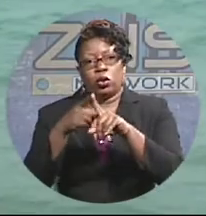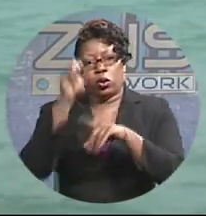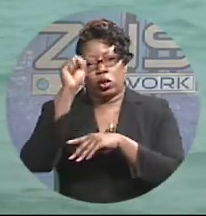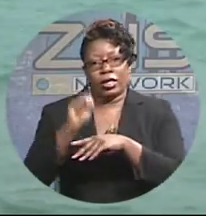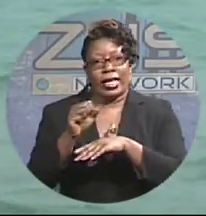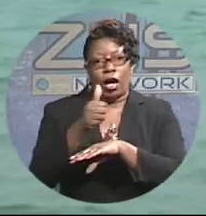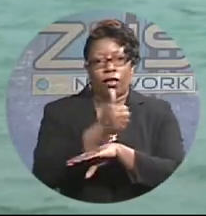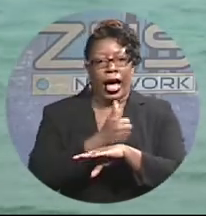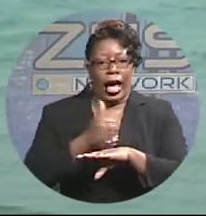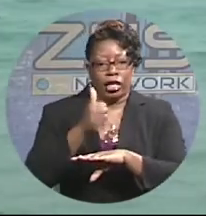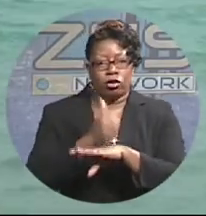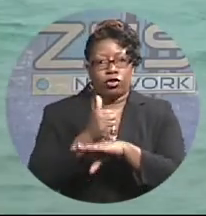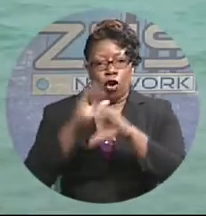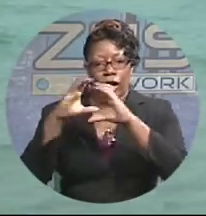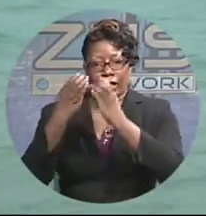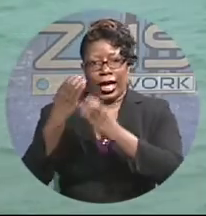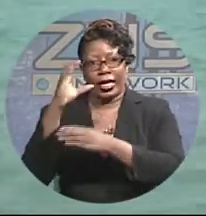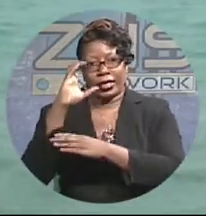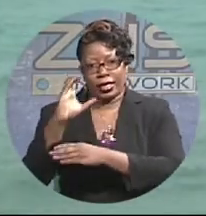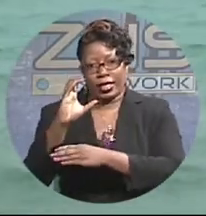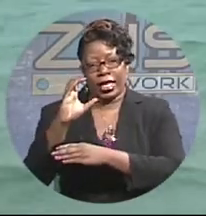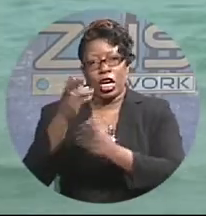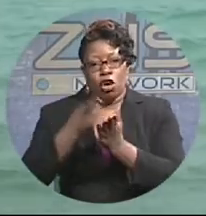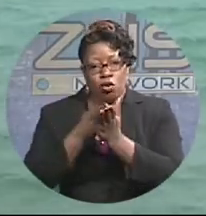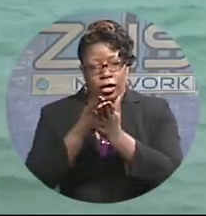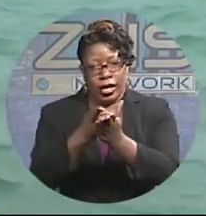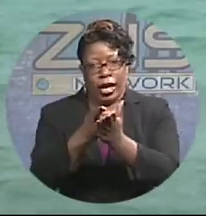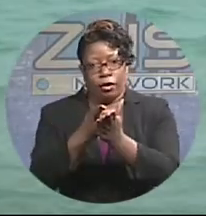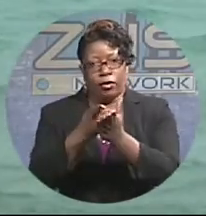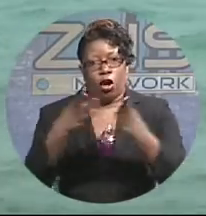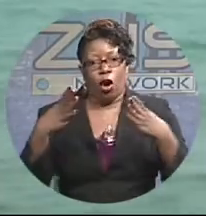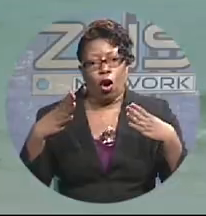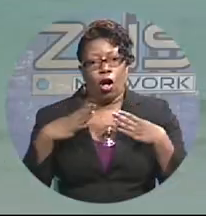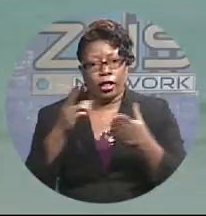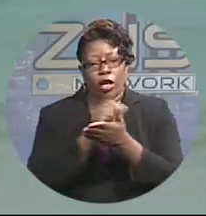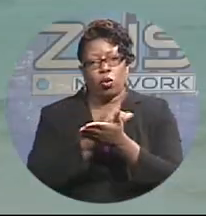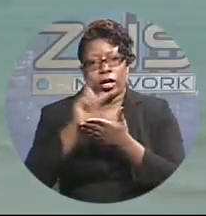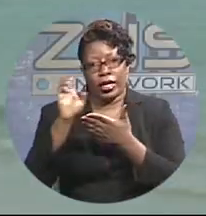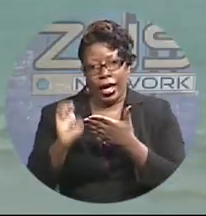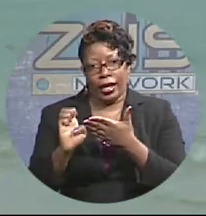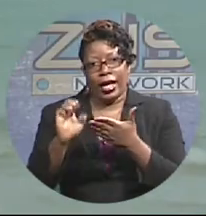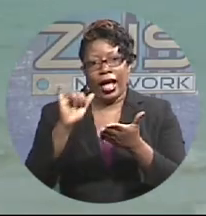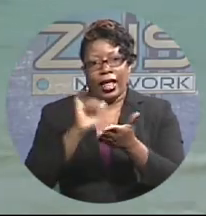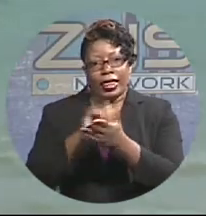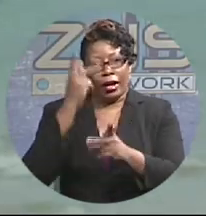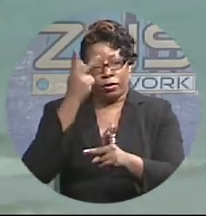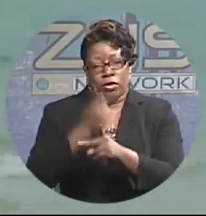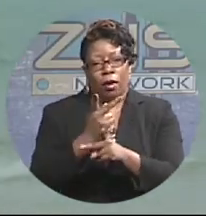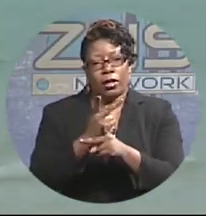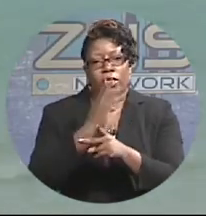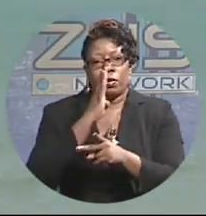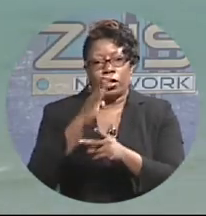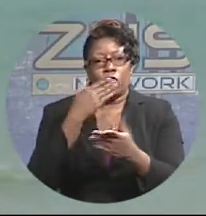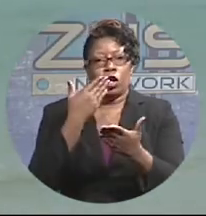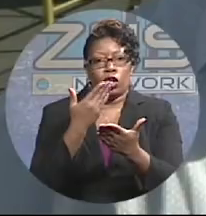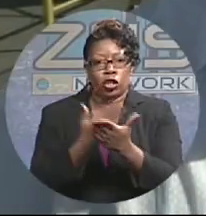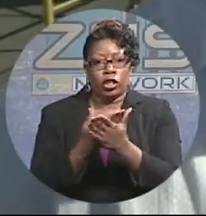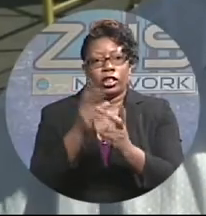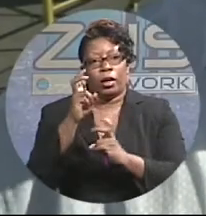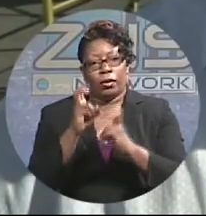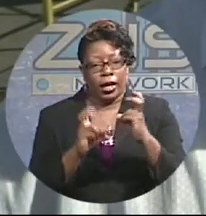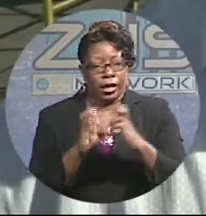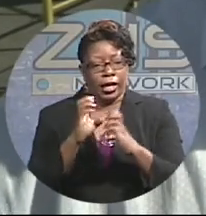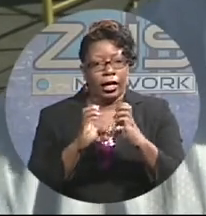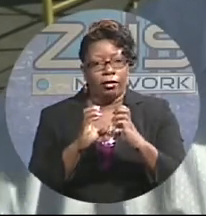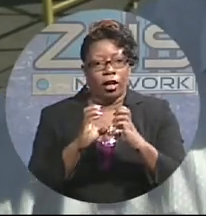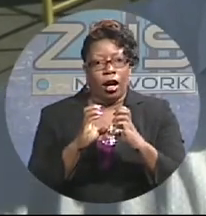another Class C Regatta during their majority rule holiday weekend. And that also promises to be a competitive few days of sailing. Wherever